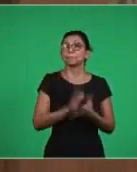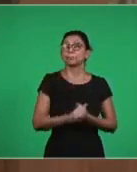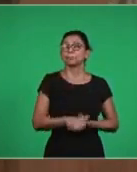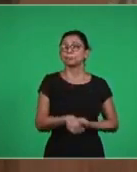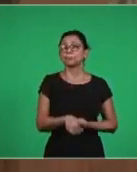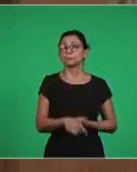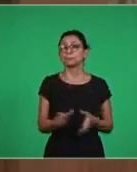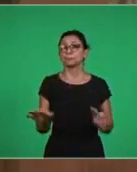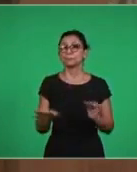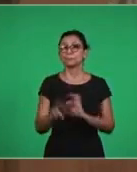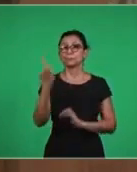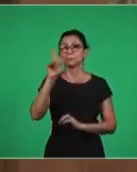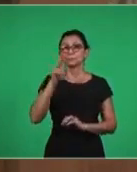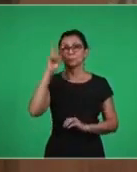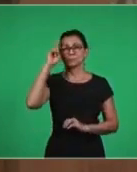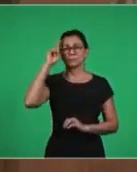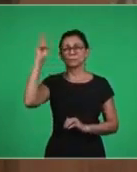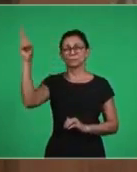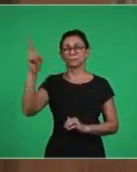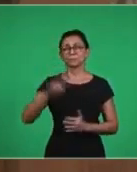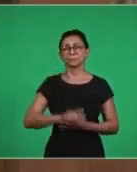Amen. Peace of the Lord.